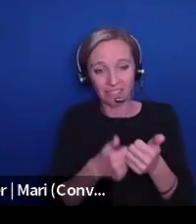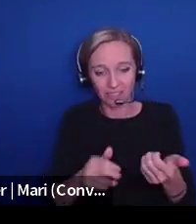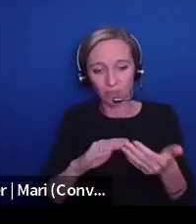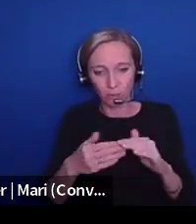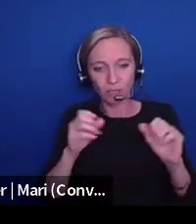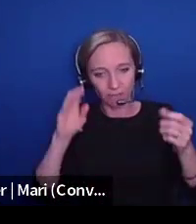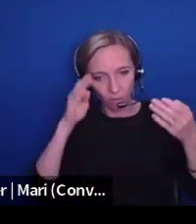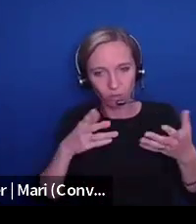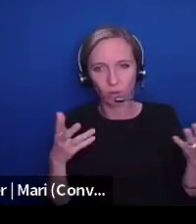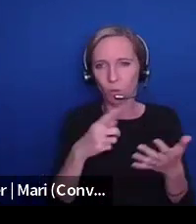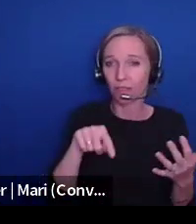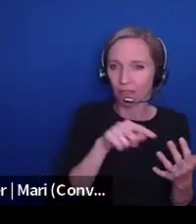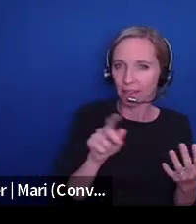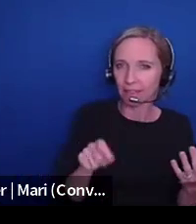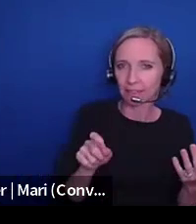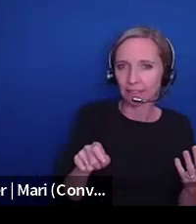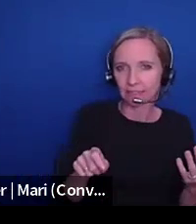on what they need. And